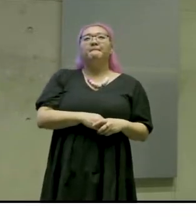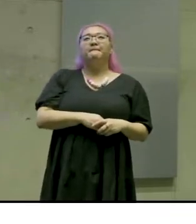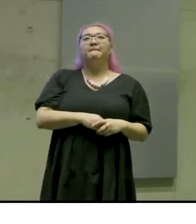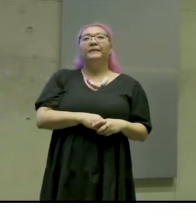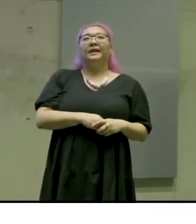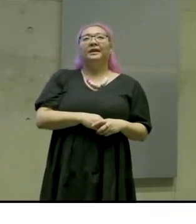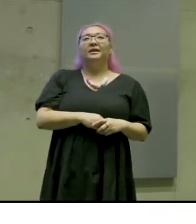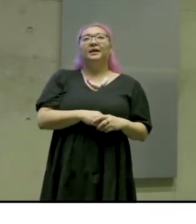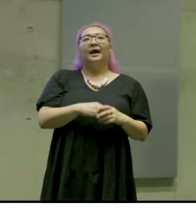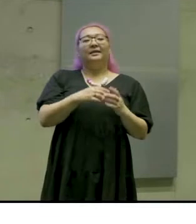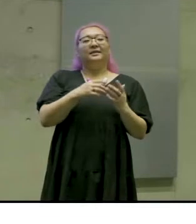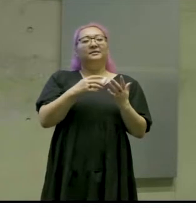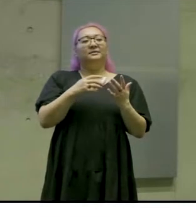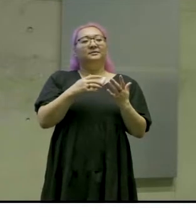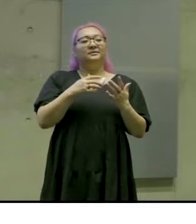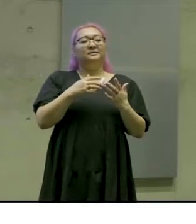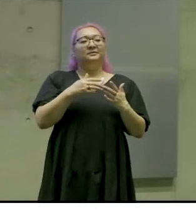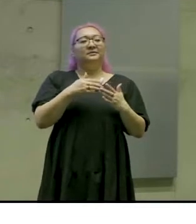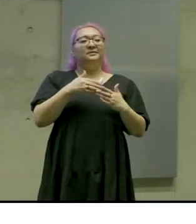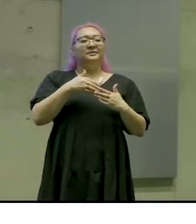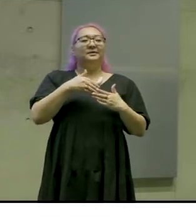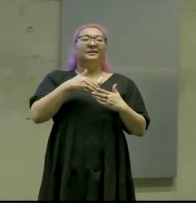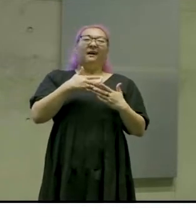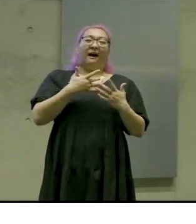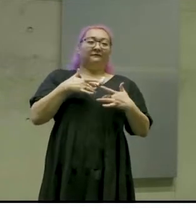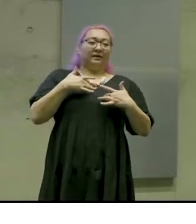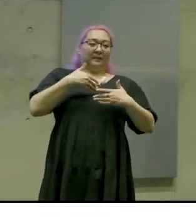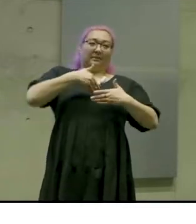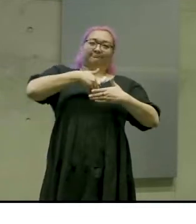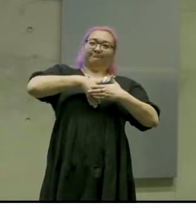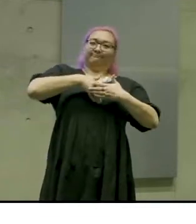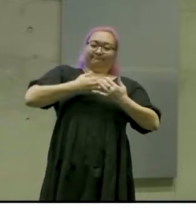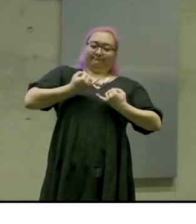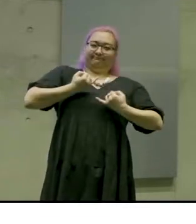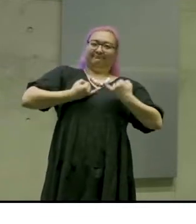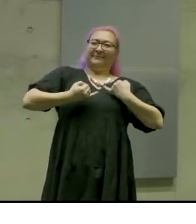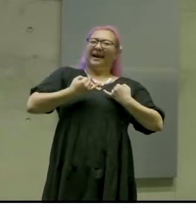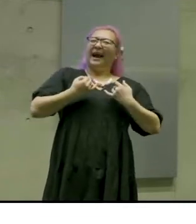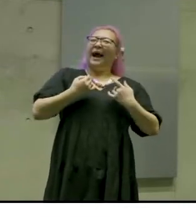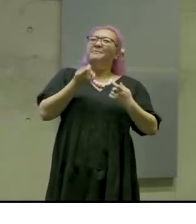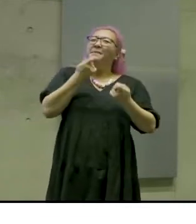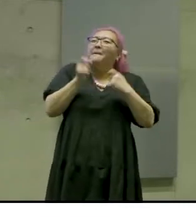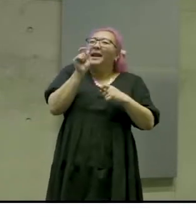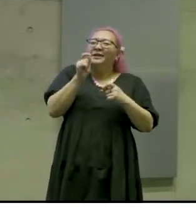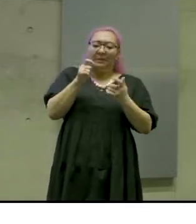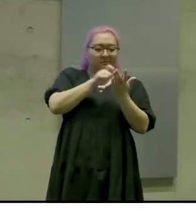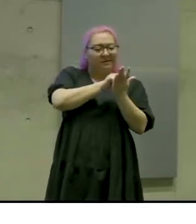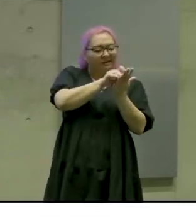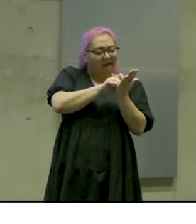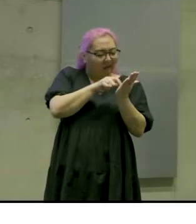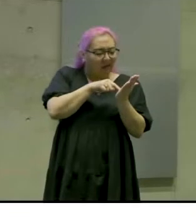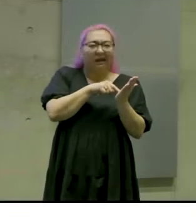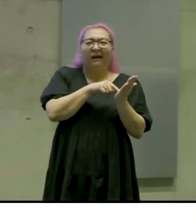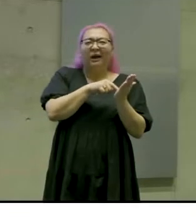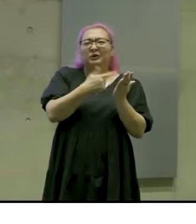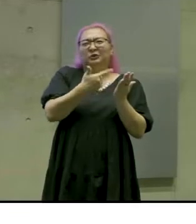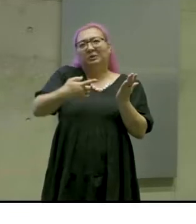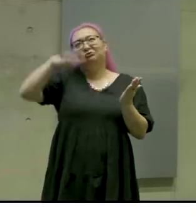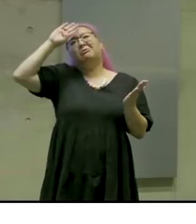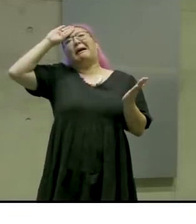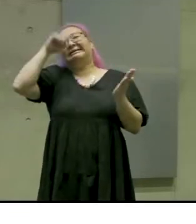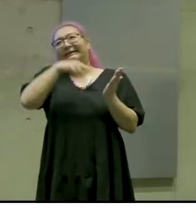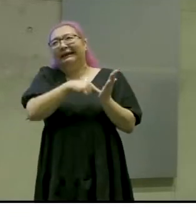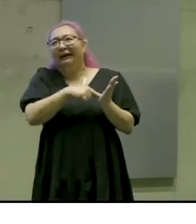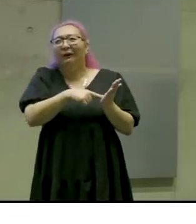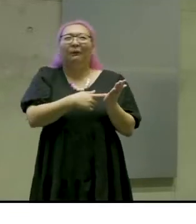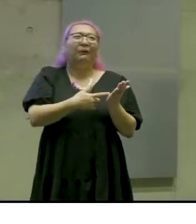too dramatic? Am I being too emotional? Am I too poetic in my writing? Is this grammatically correct?